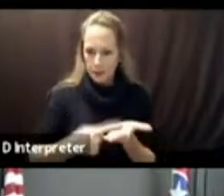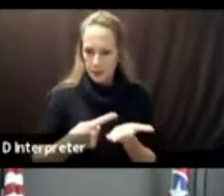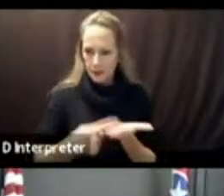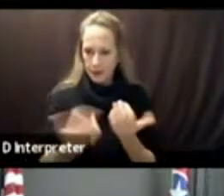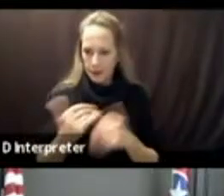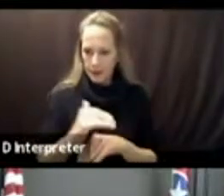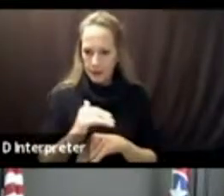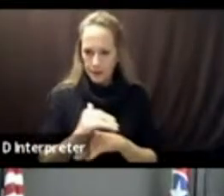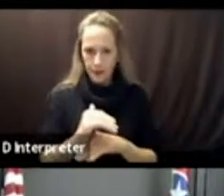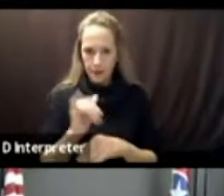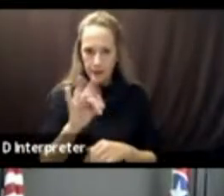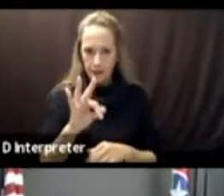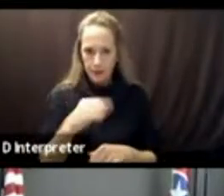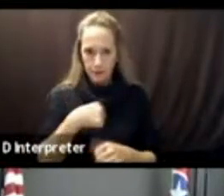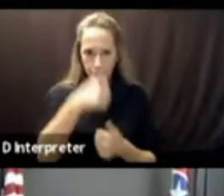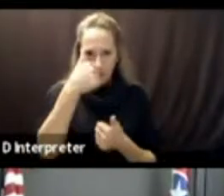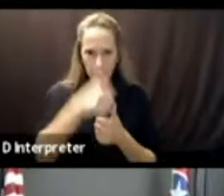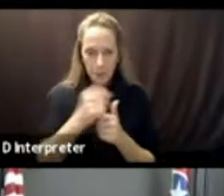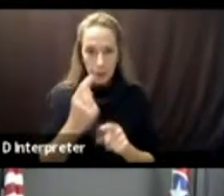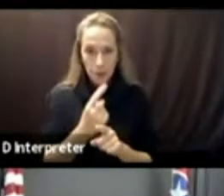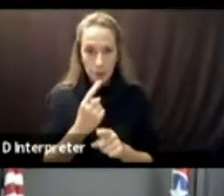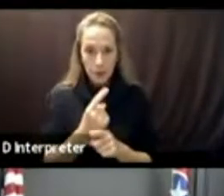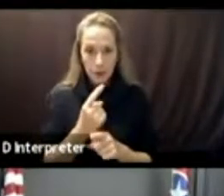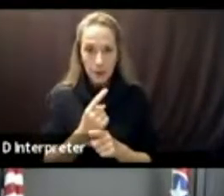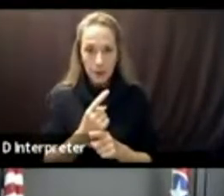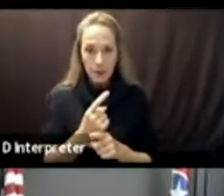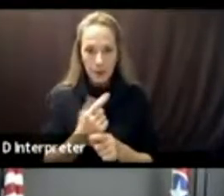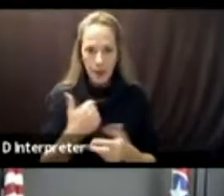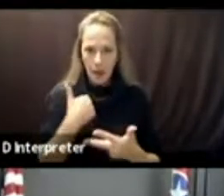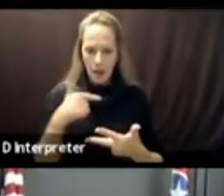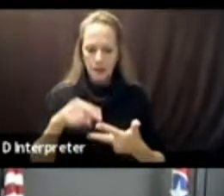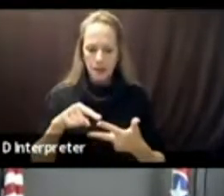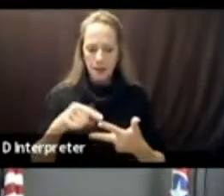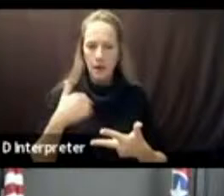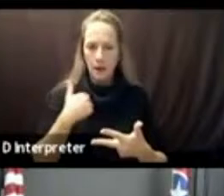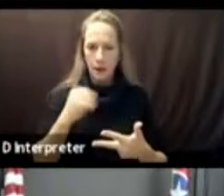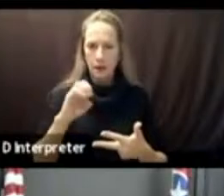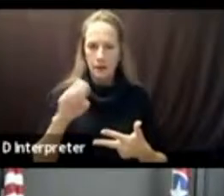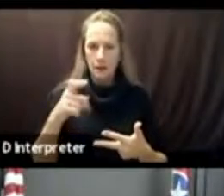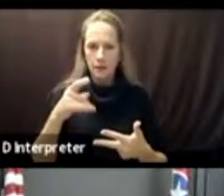remember the end date on that one correctly.